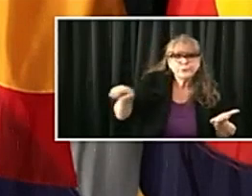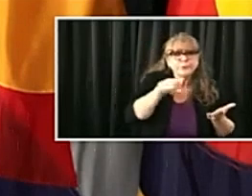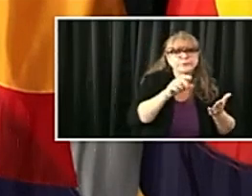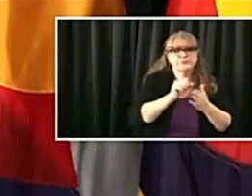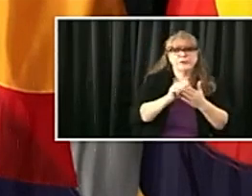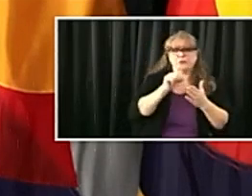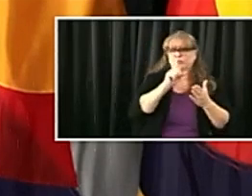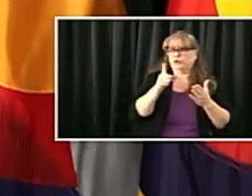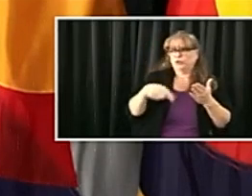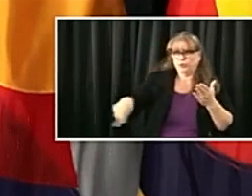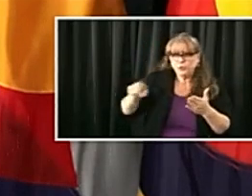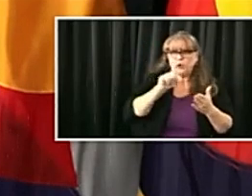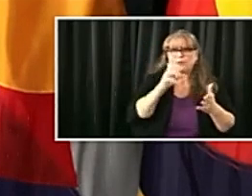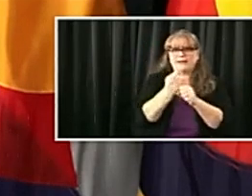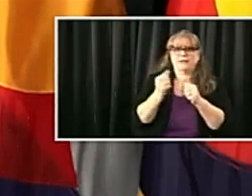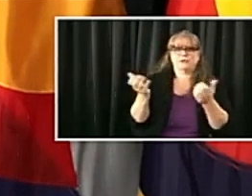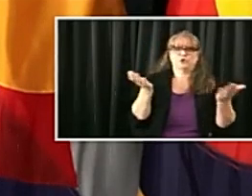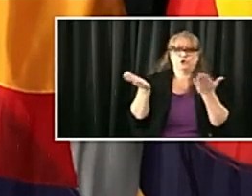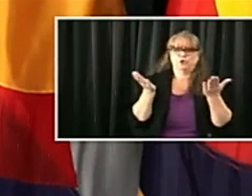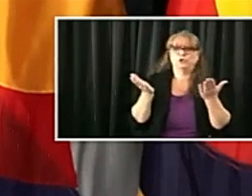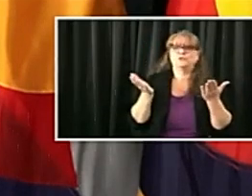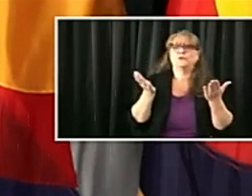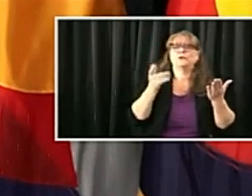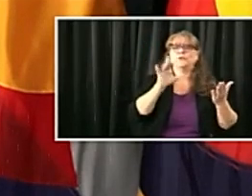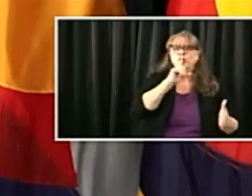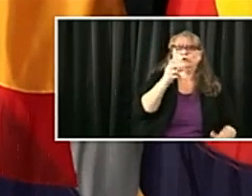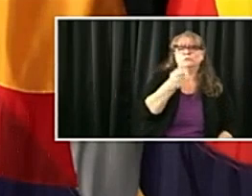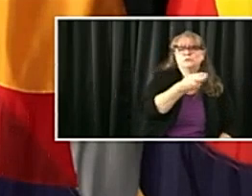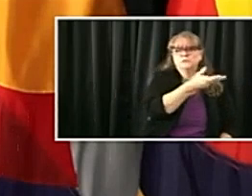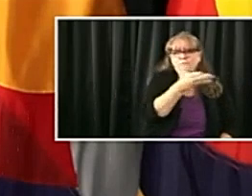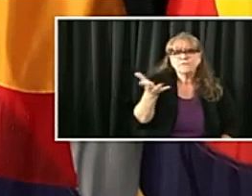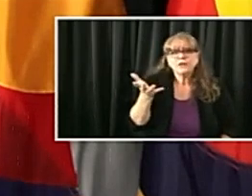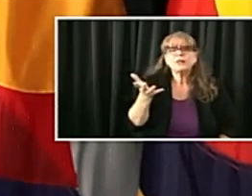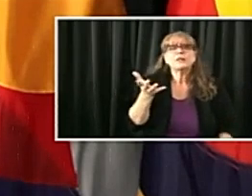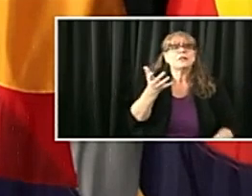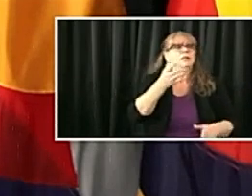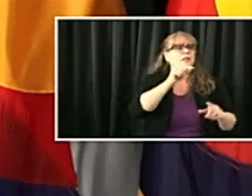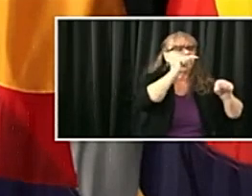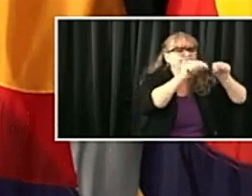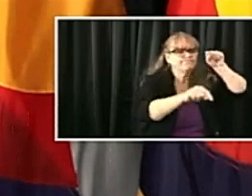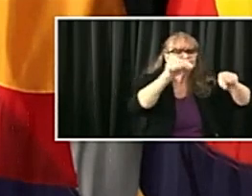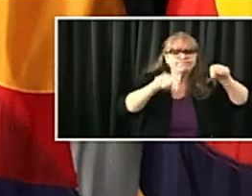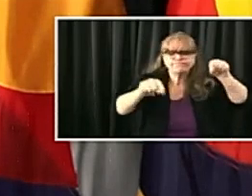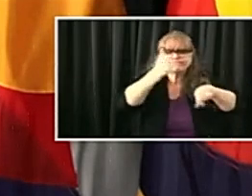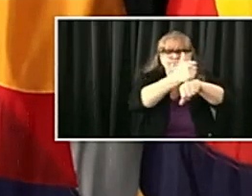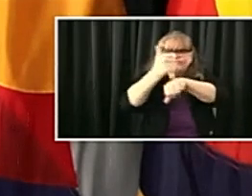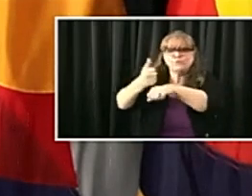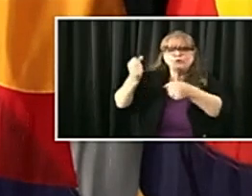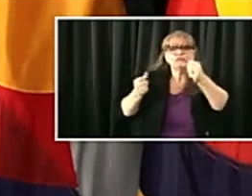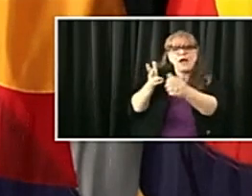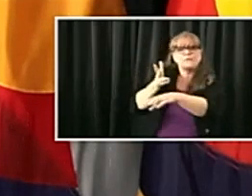stood up multiple drive-through vaccination events for Coloradans age 70 and older, whether it's the